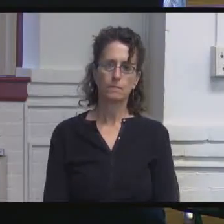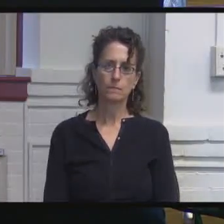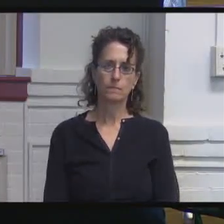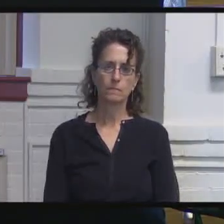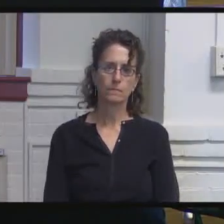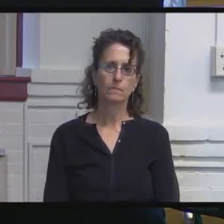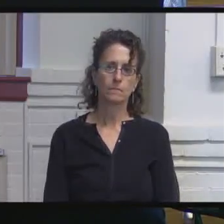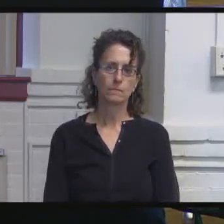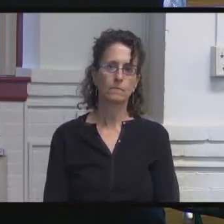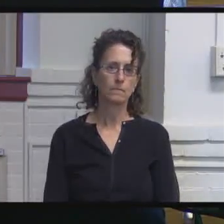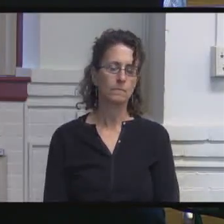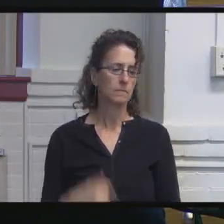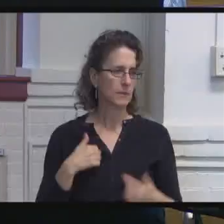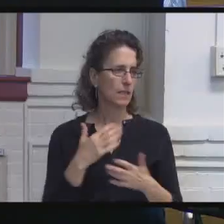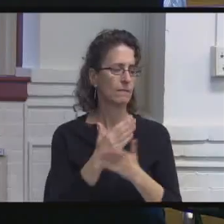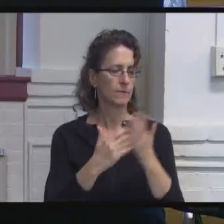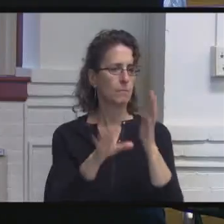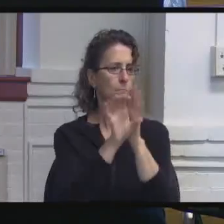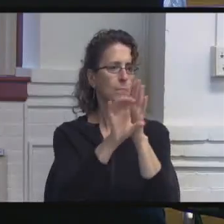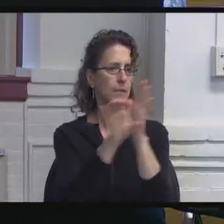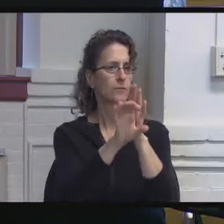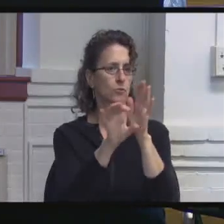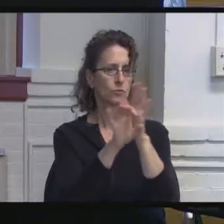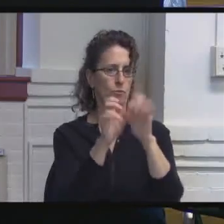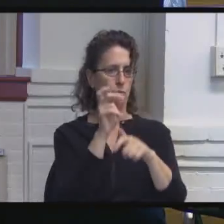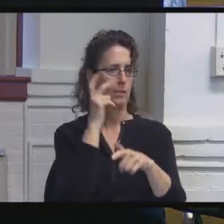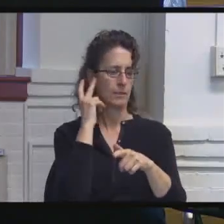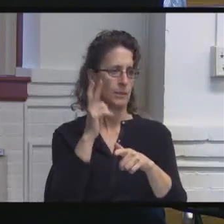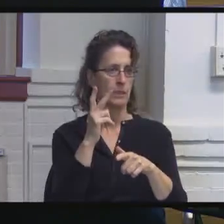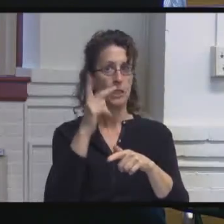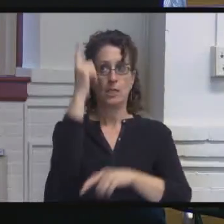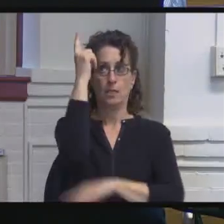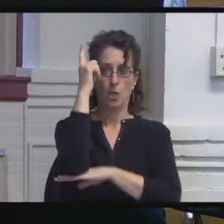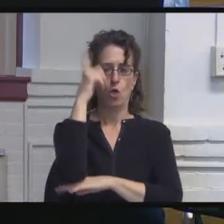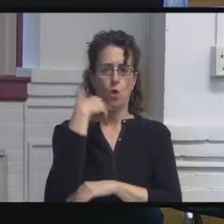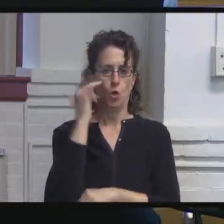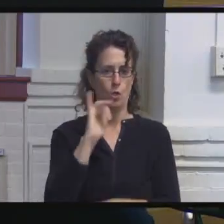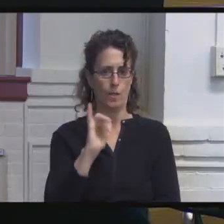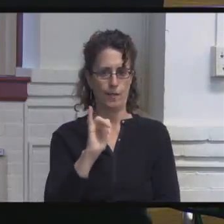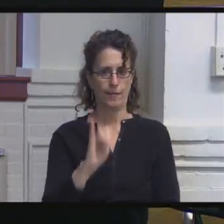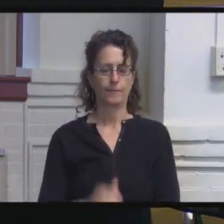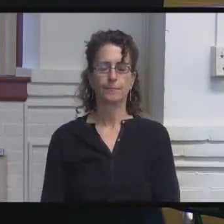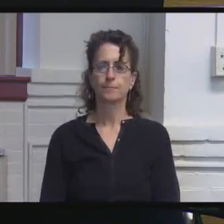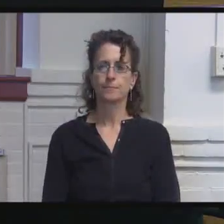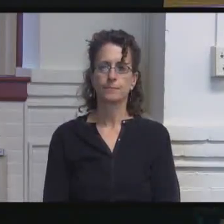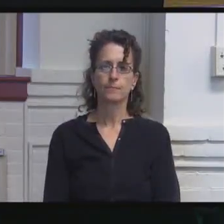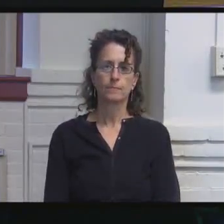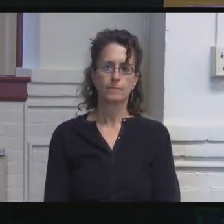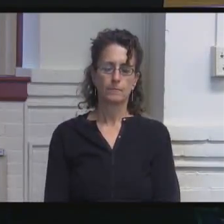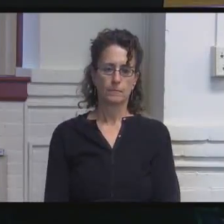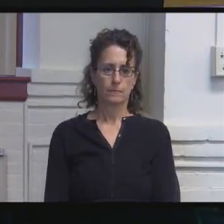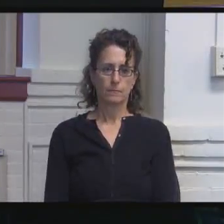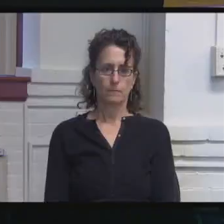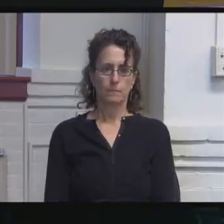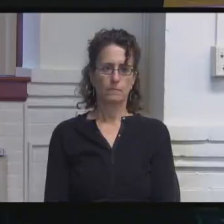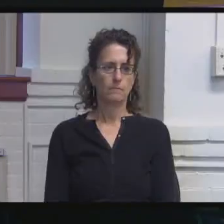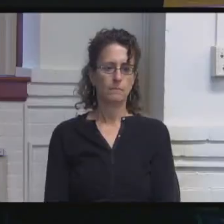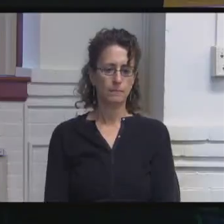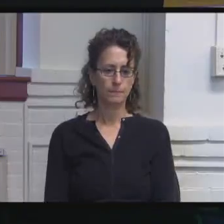here of the proposed project. And there's been some